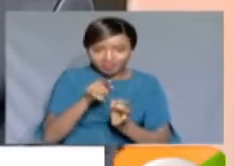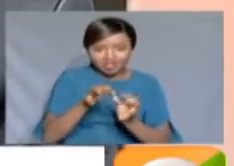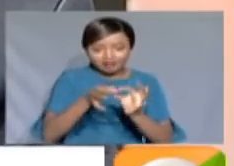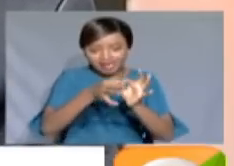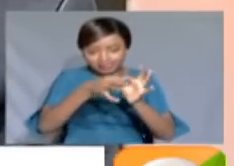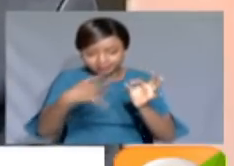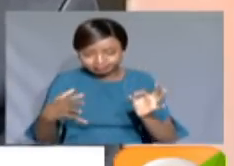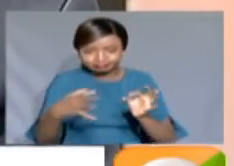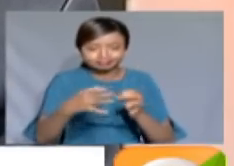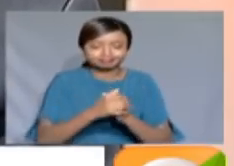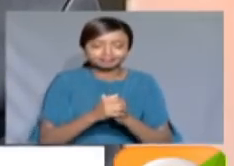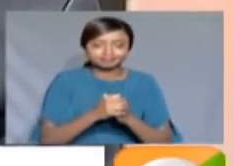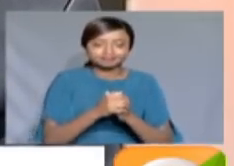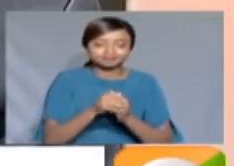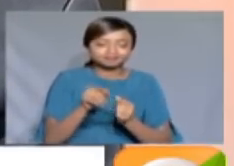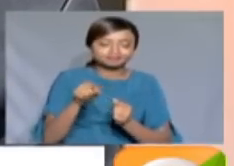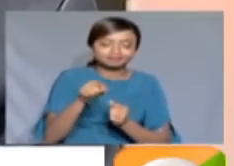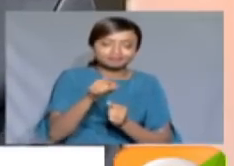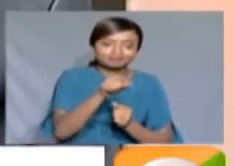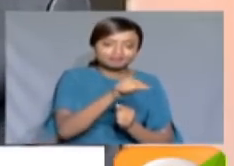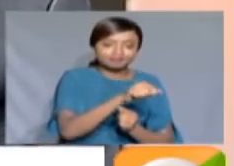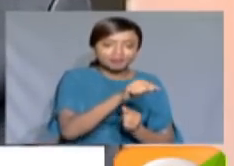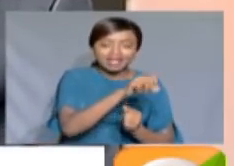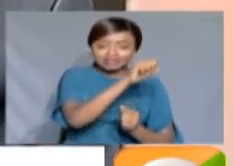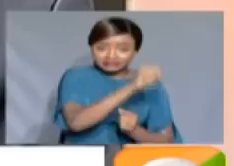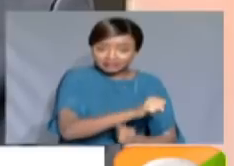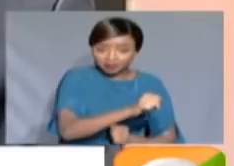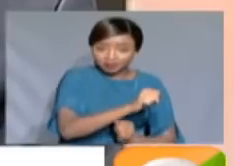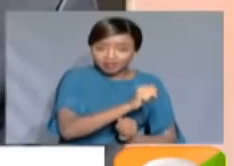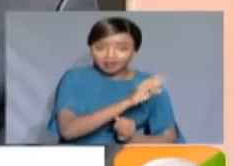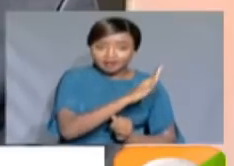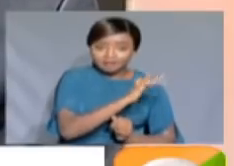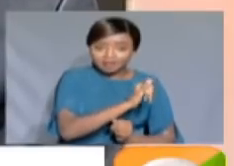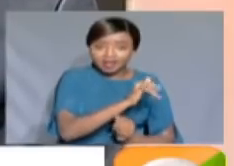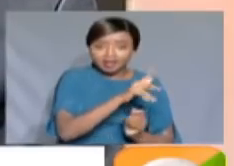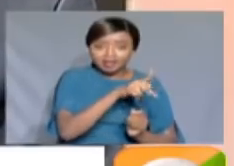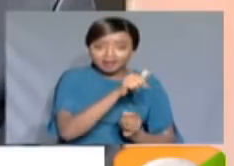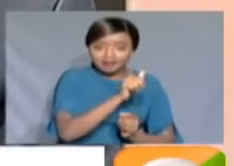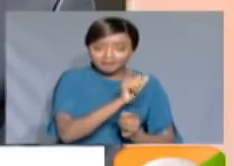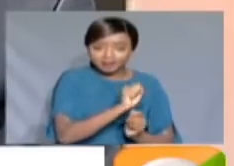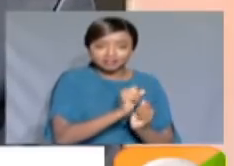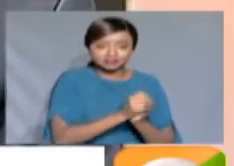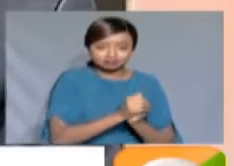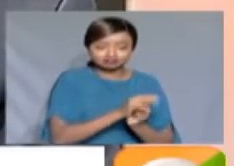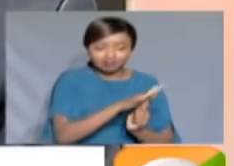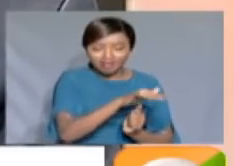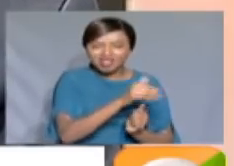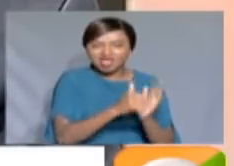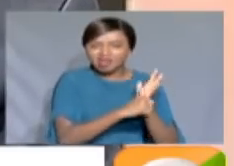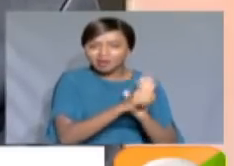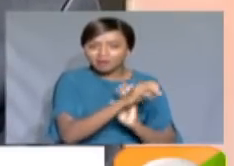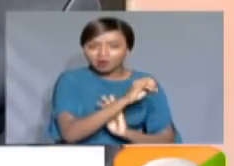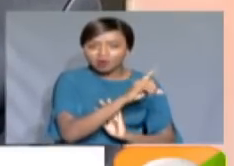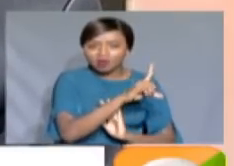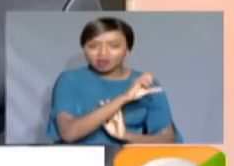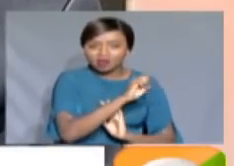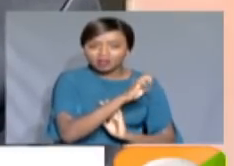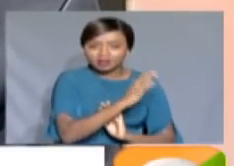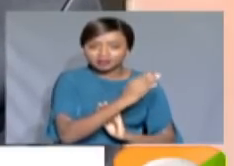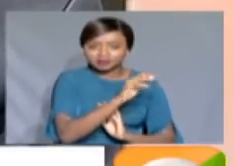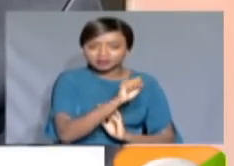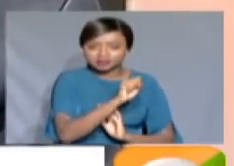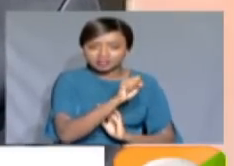that problem. We have another one at Southern Bypass. Ole Sereni. Ole Sereni. Yeah. We have another one at Capital